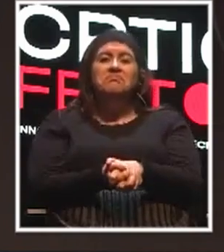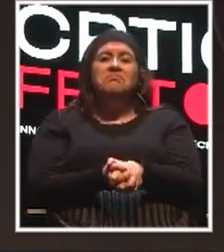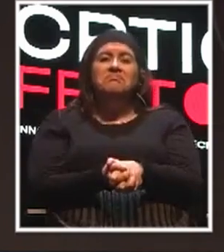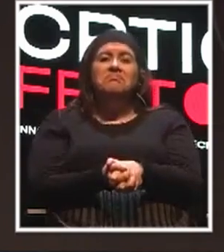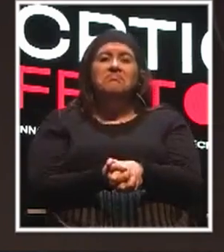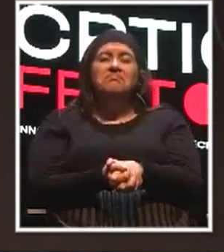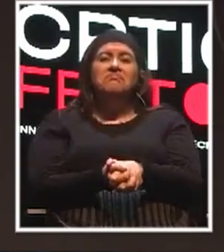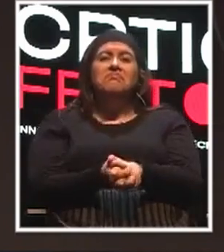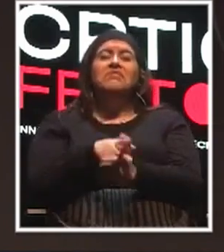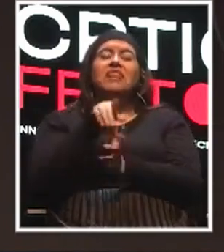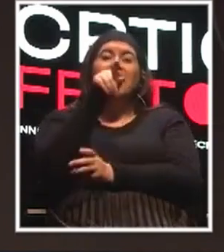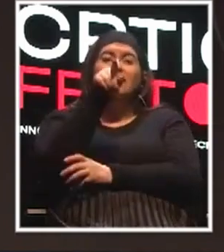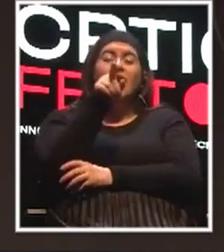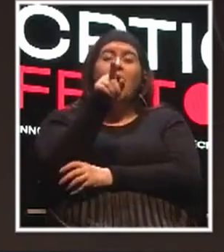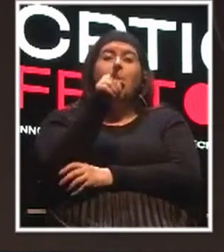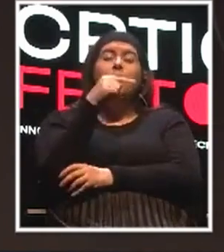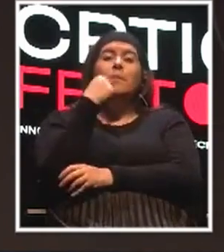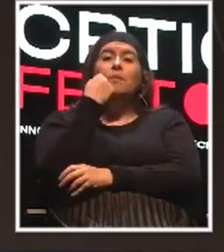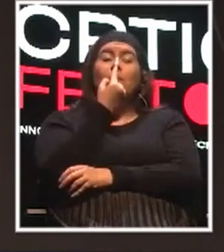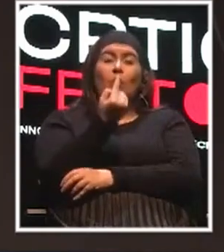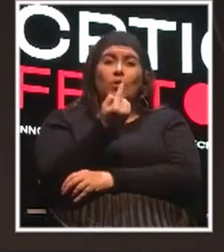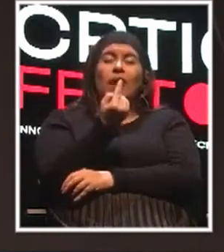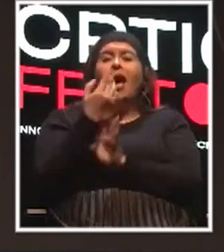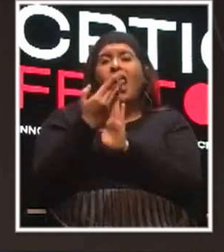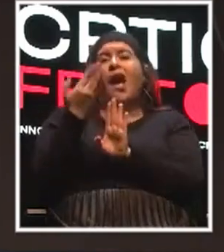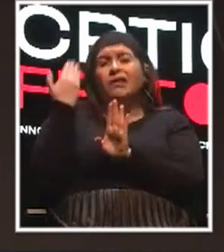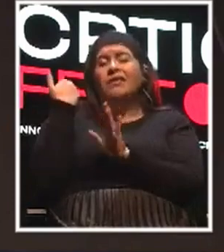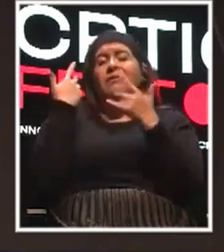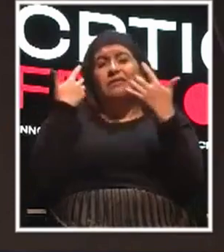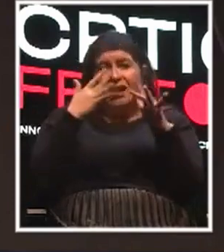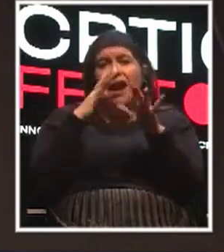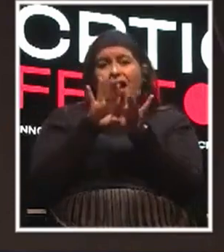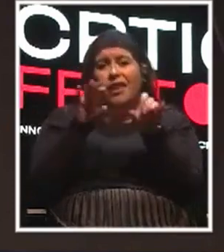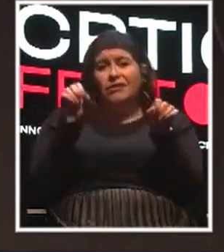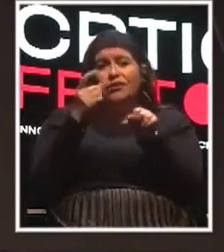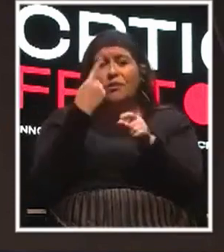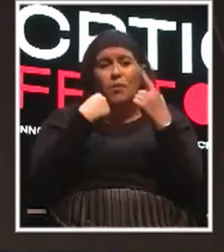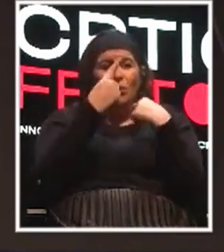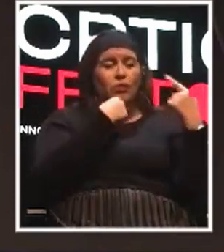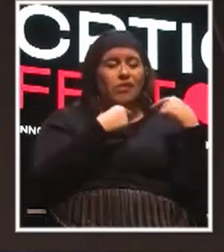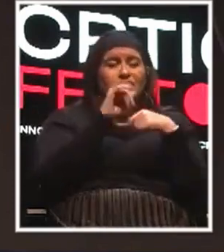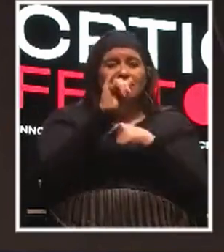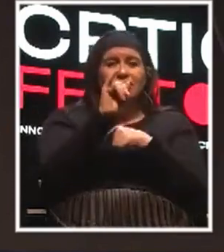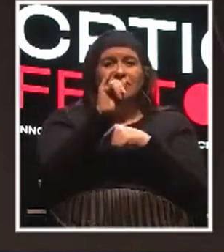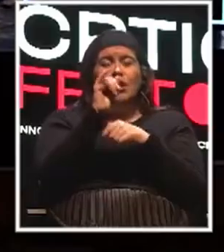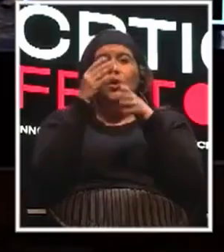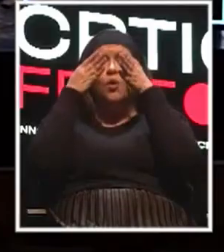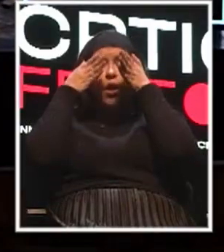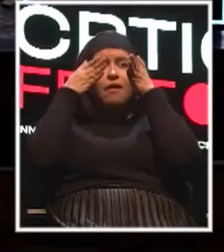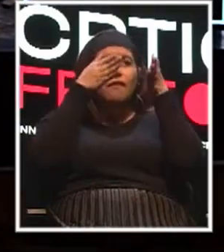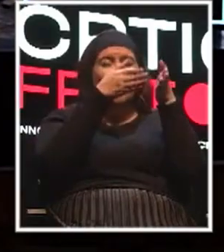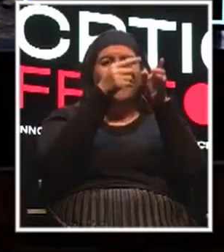that question came up a few times along the way. That's a very different approach to marketing. It's much more